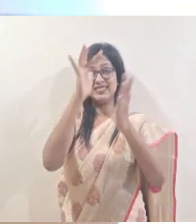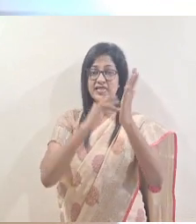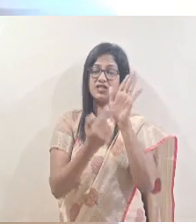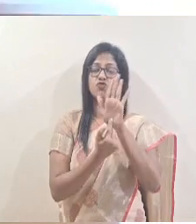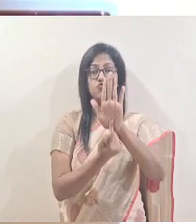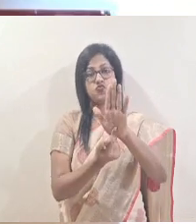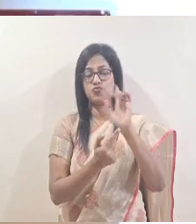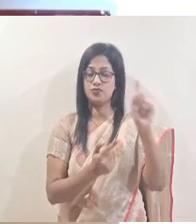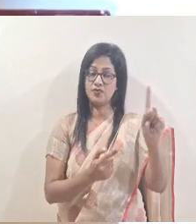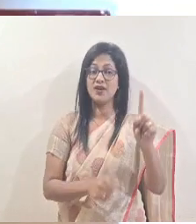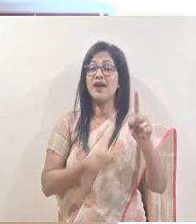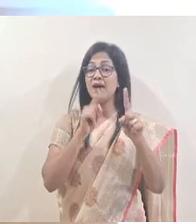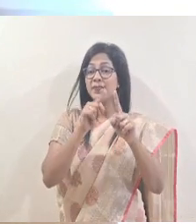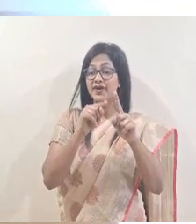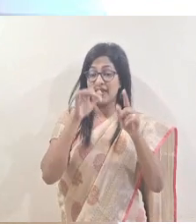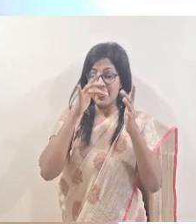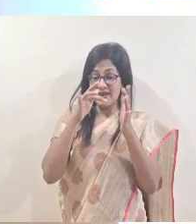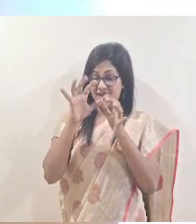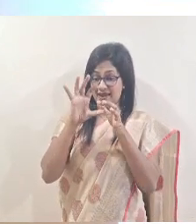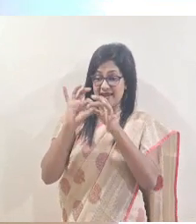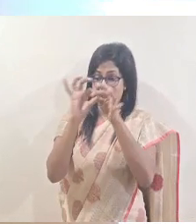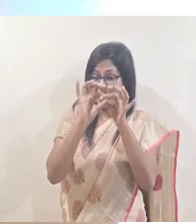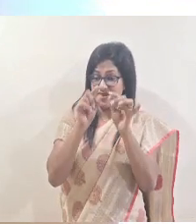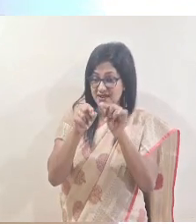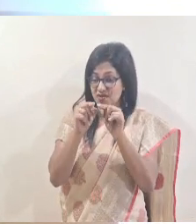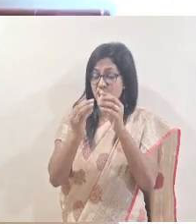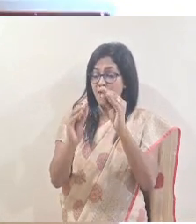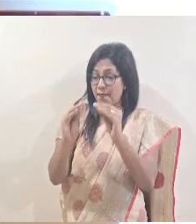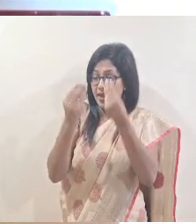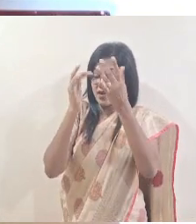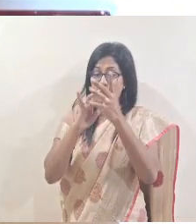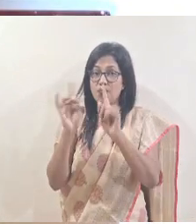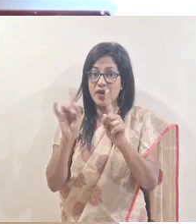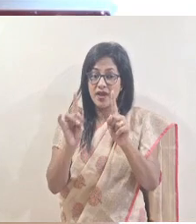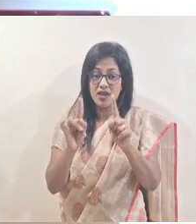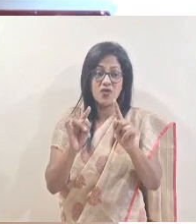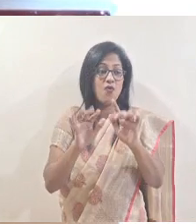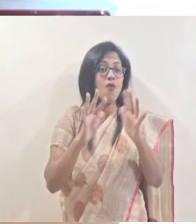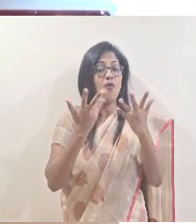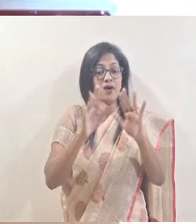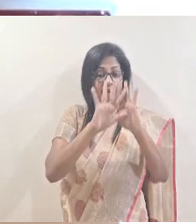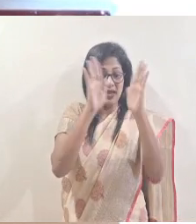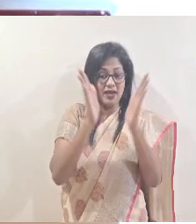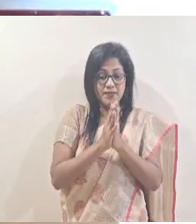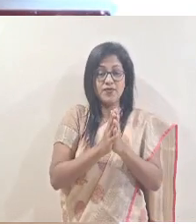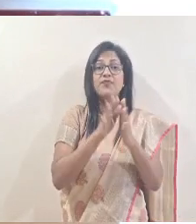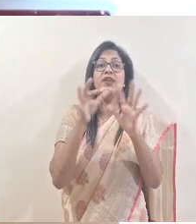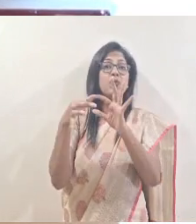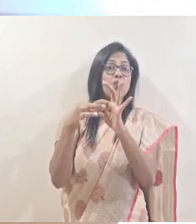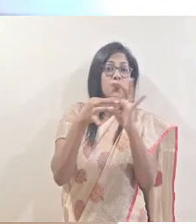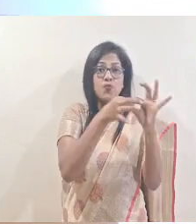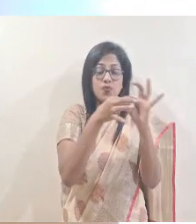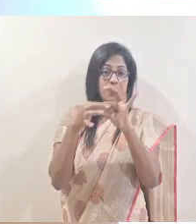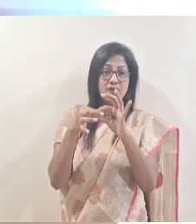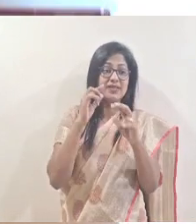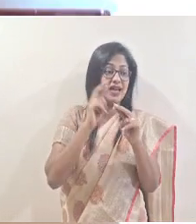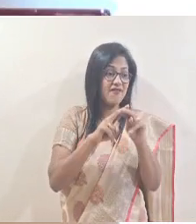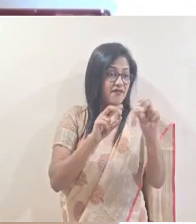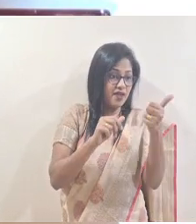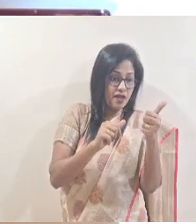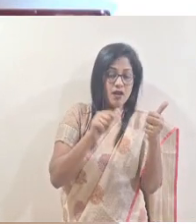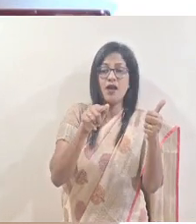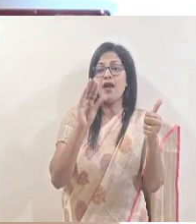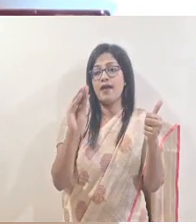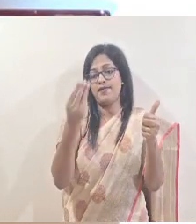not get which part of the network to improve the overall thing, right? You get a correlation that if you do